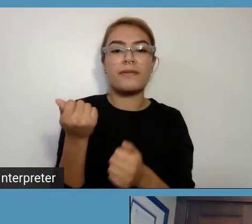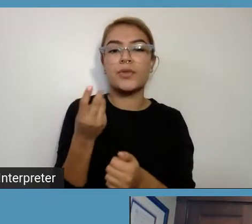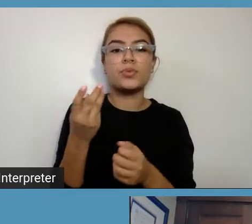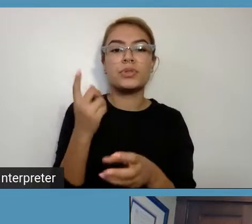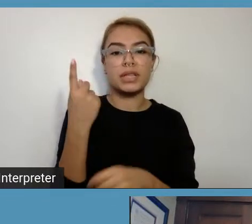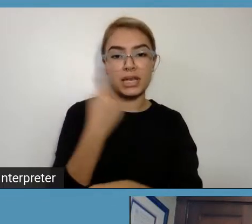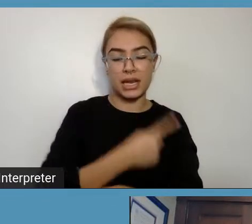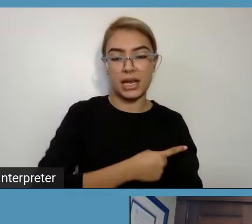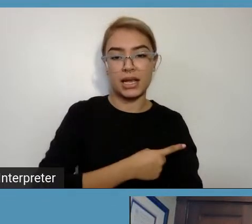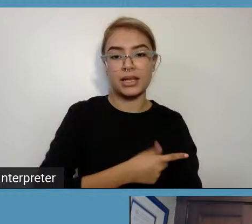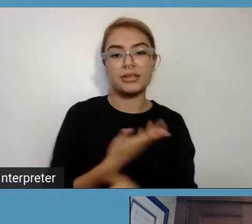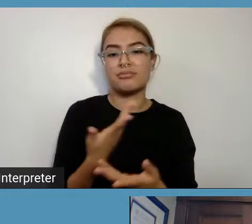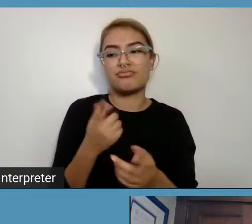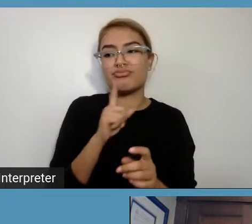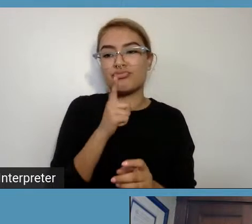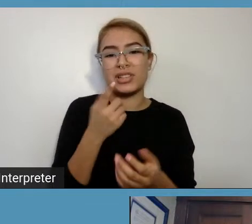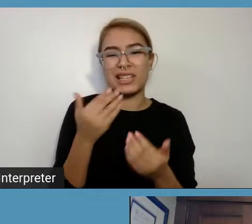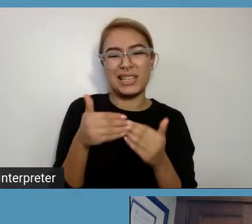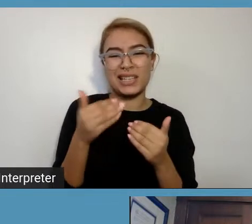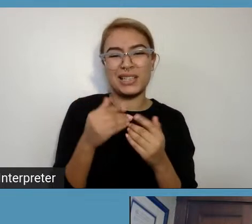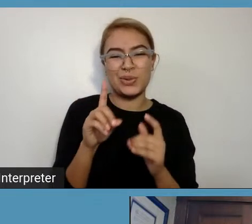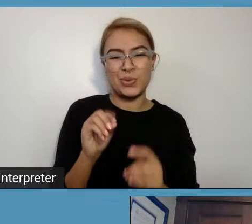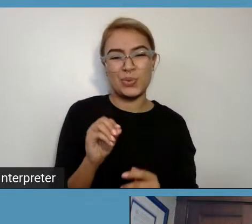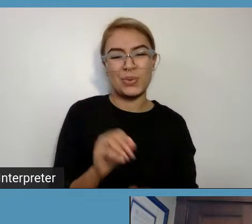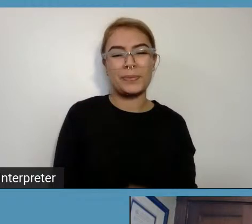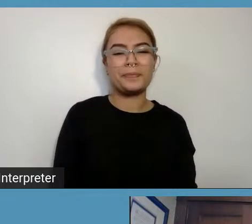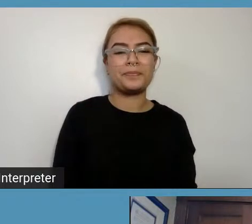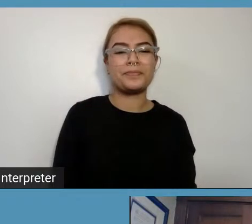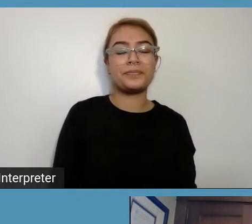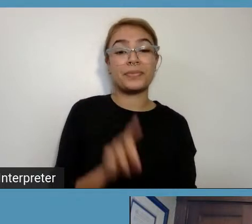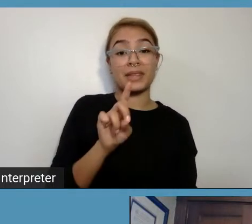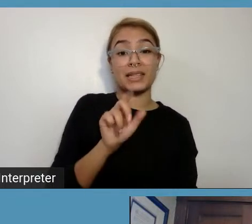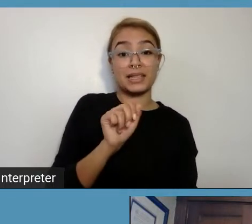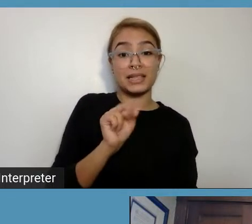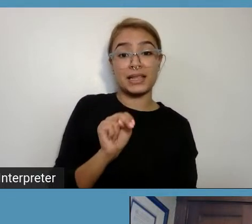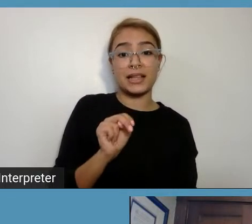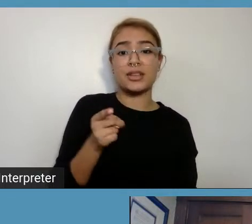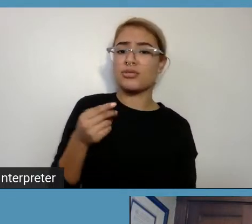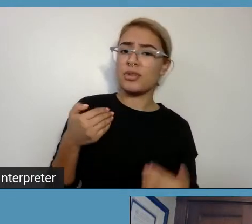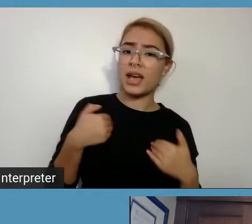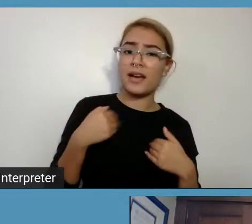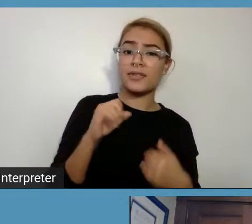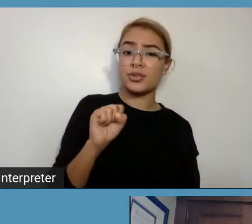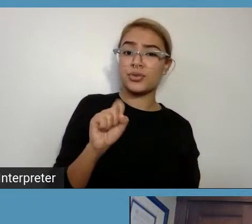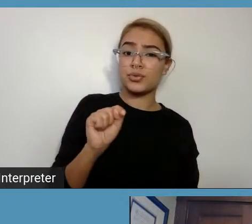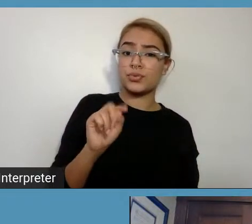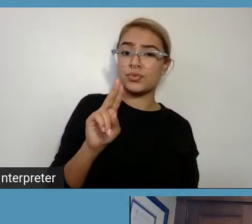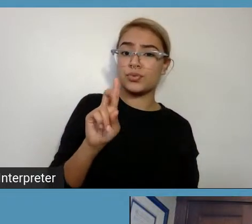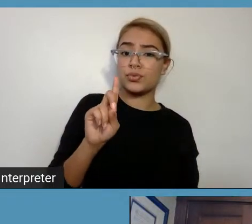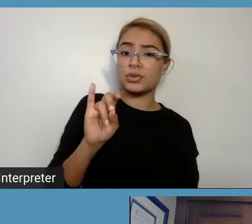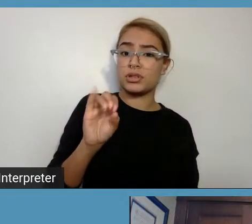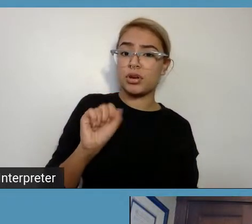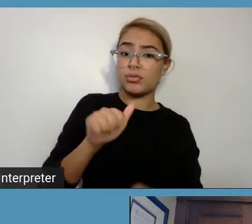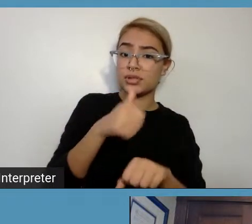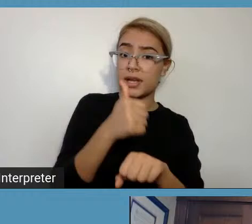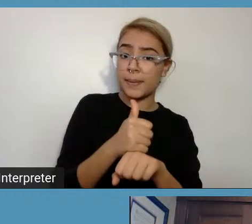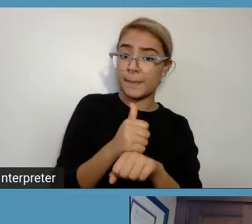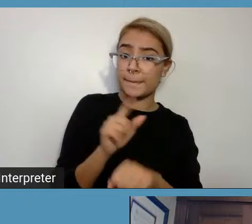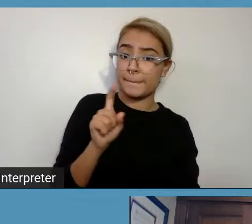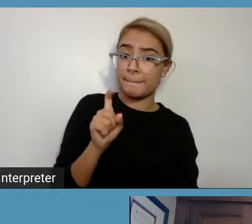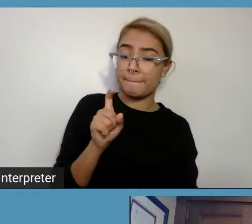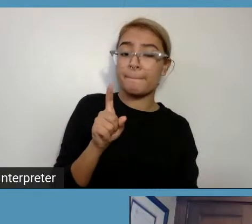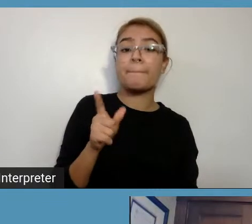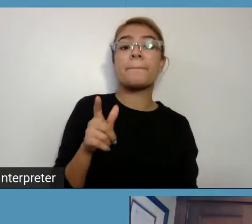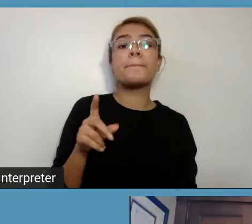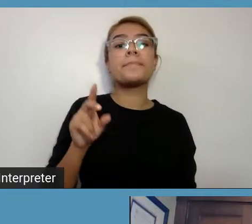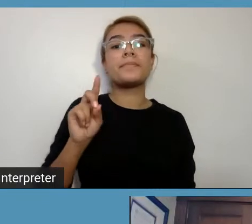very doable. Do you have a studio set up in the museum where you have a special space? We have